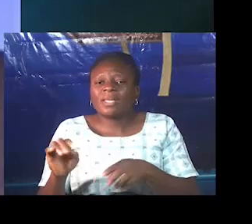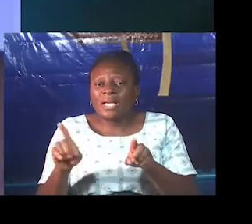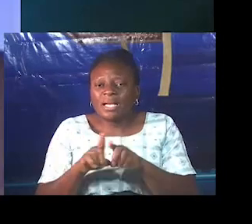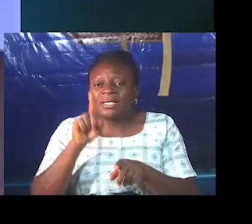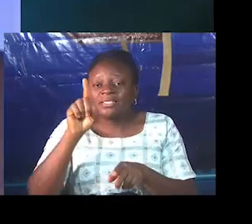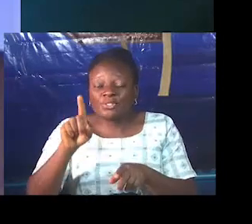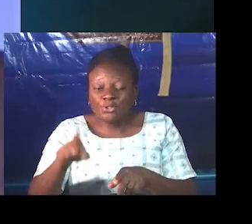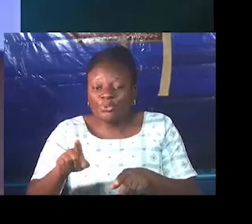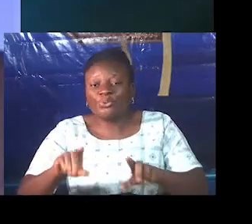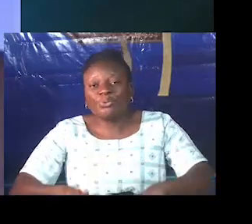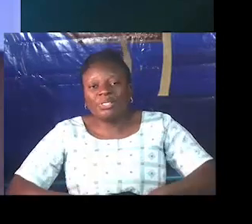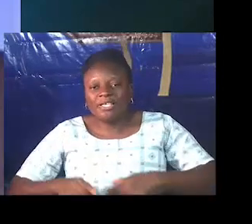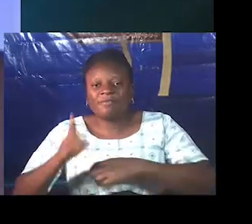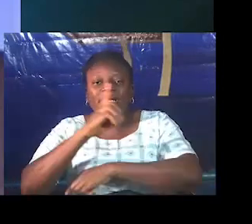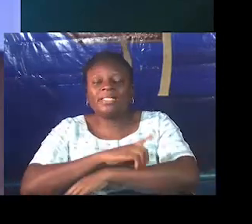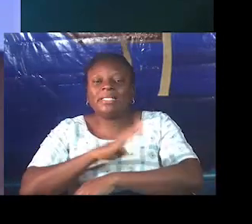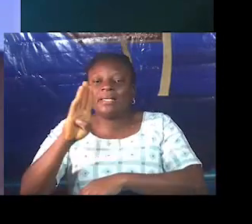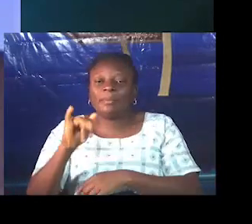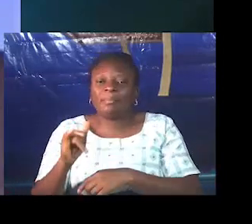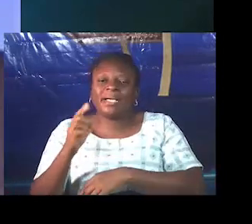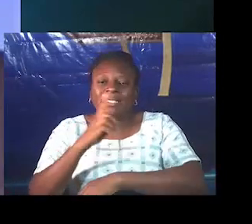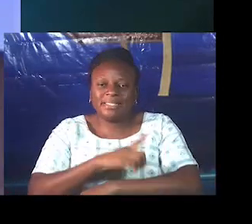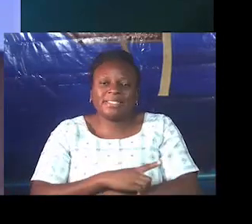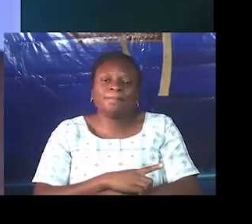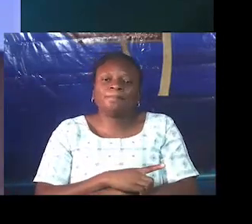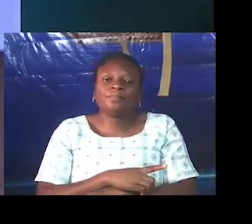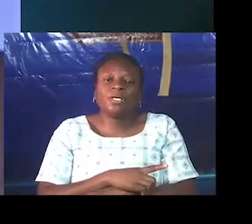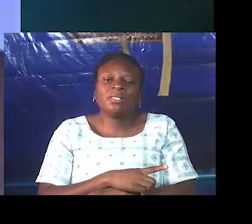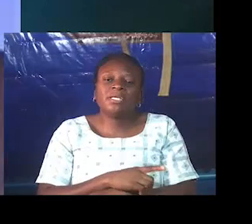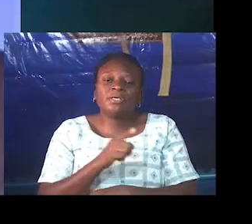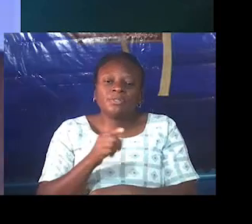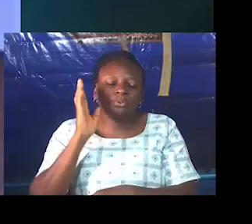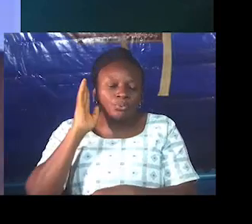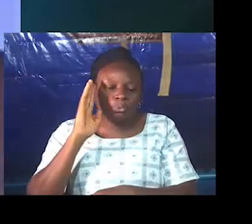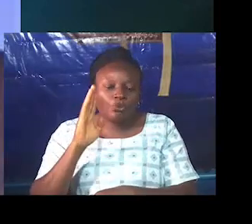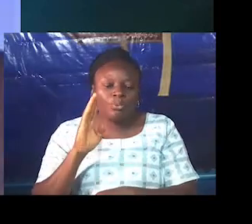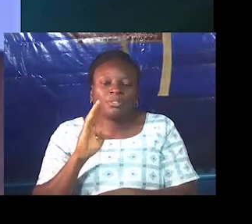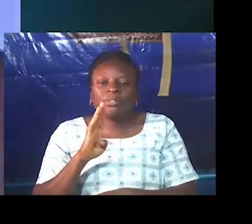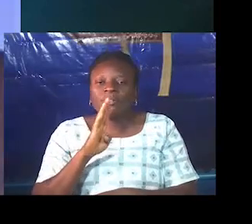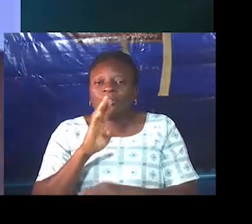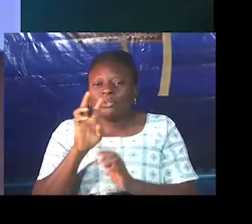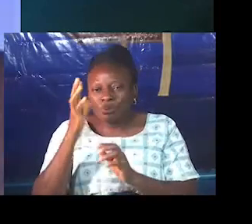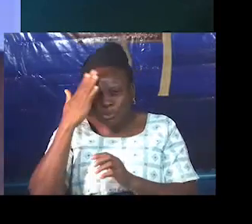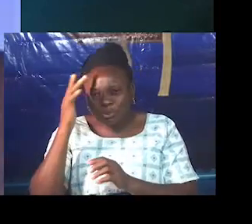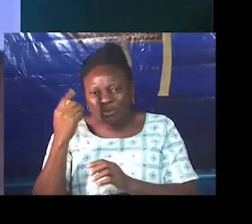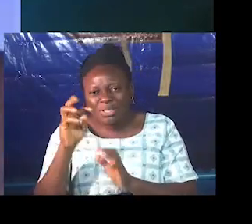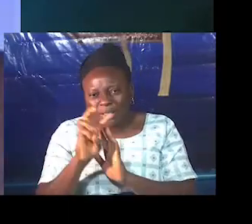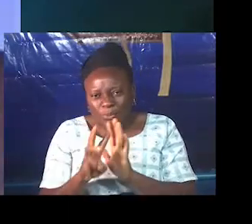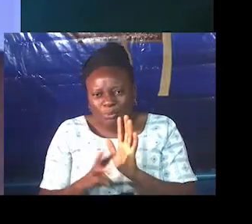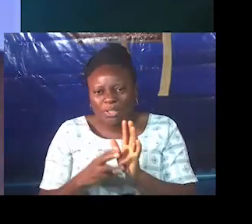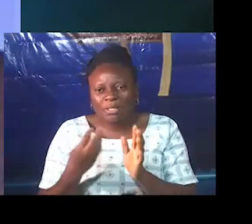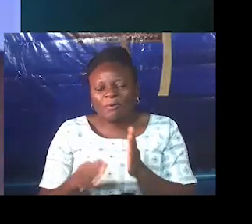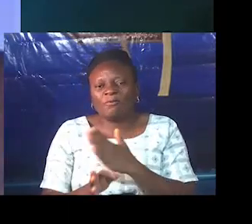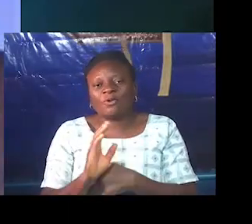comes to marriage, it will be so easy as well. It will be so clear as well. Even though you don't need to be casual about